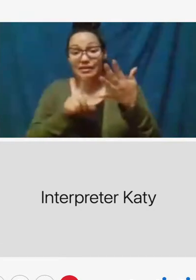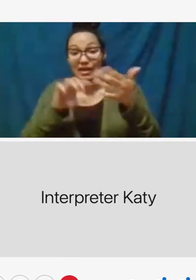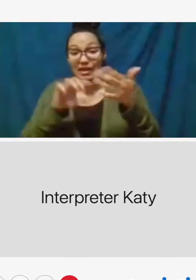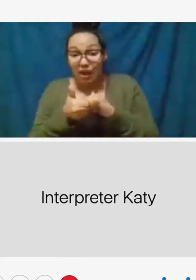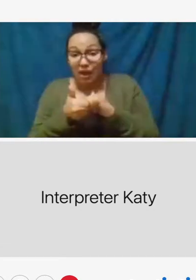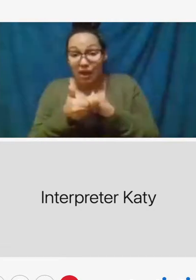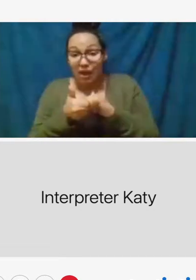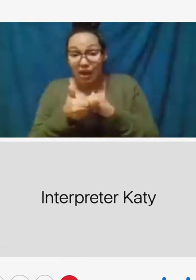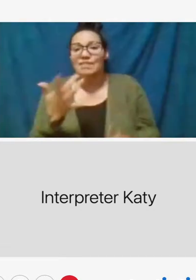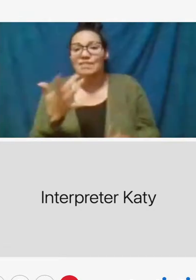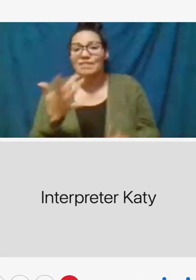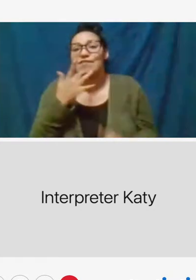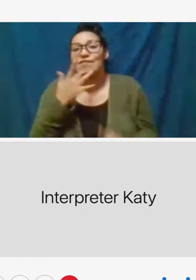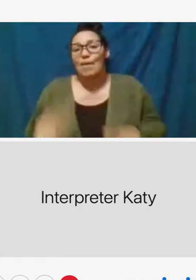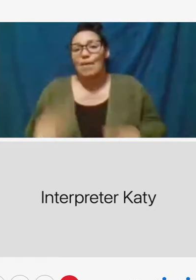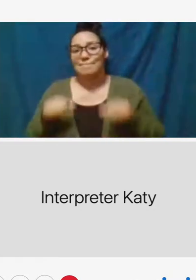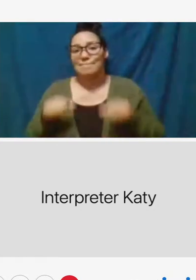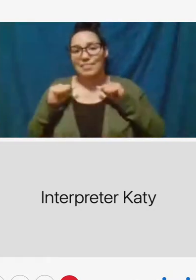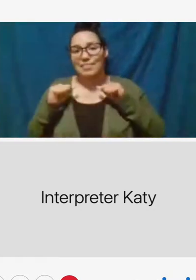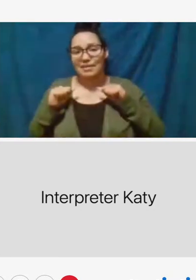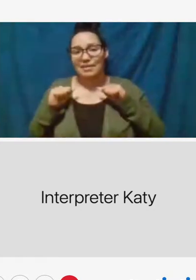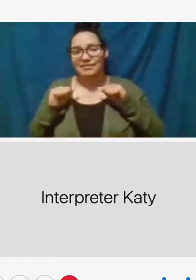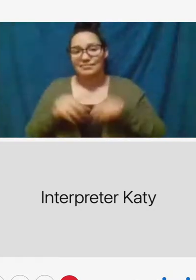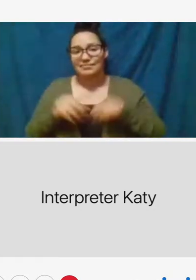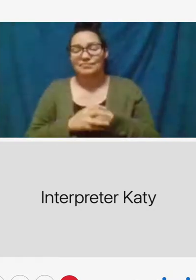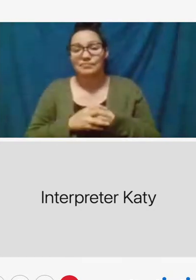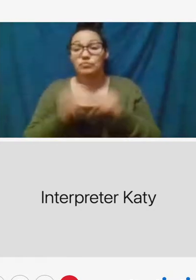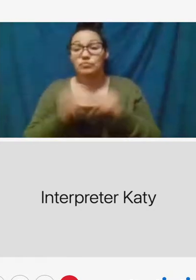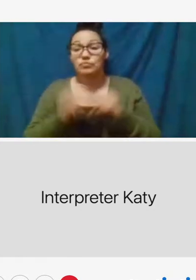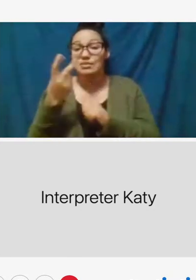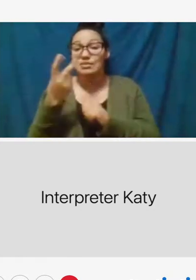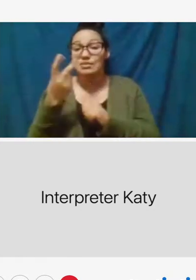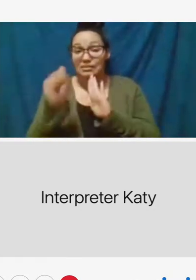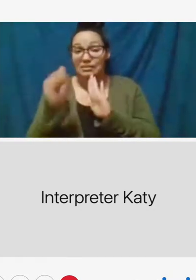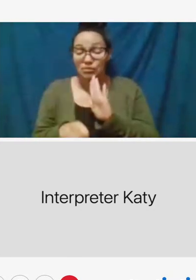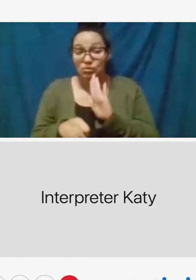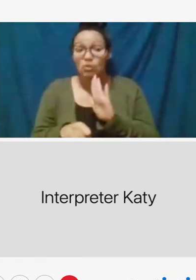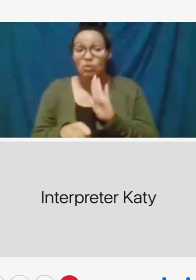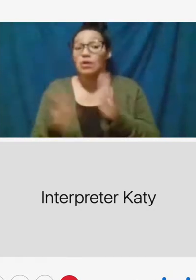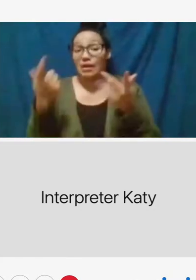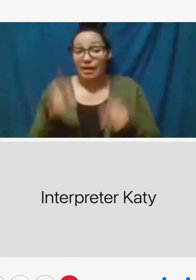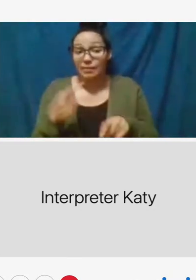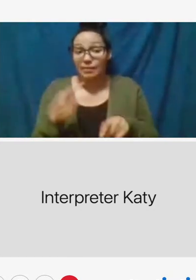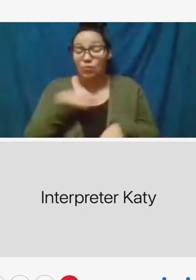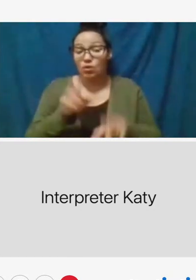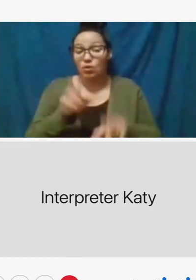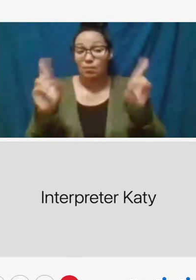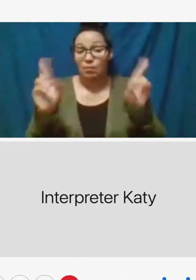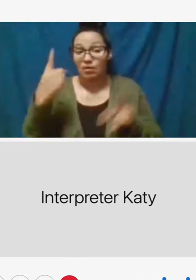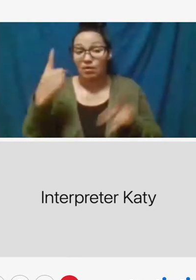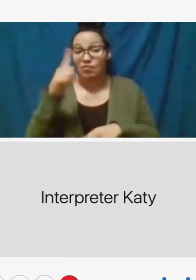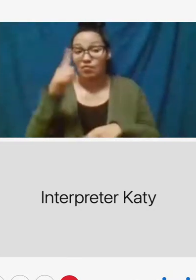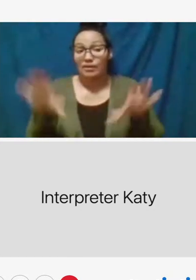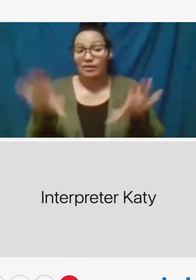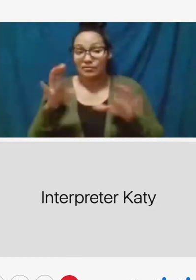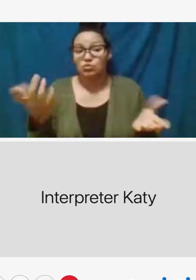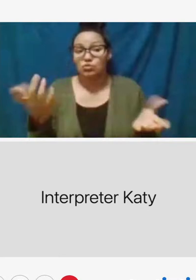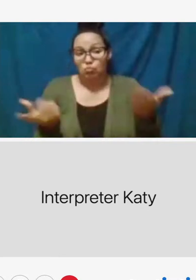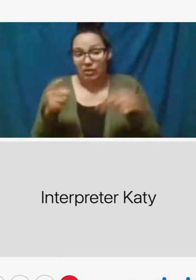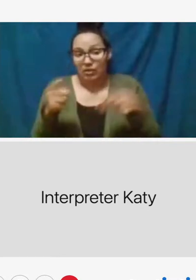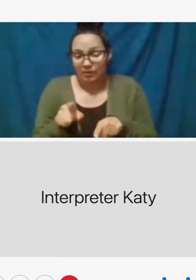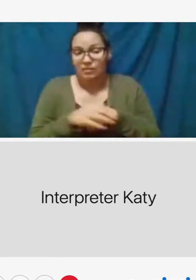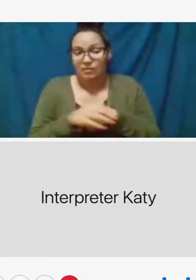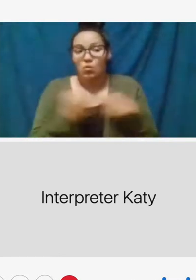blanket with the second semester well on its way we are preparing for our activities to come we held Macho